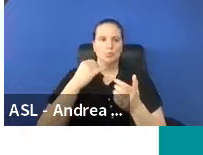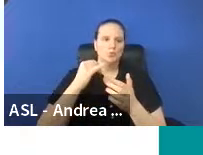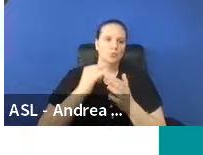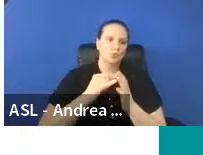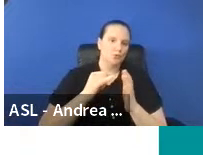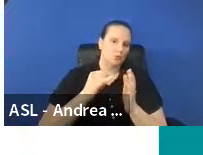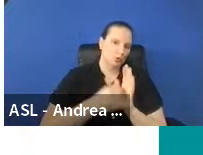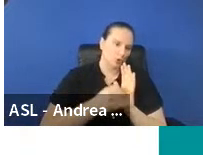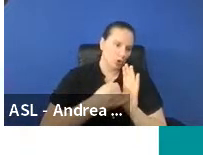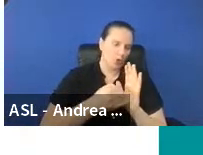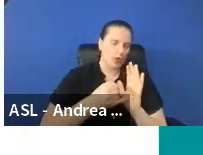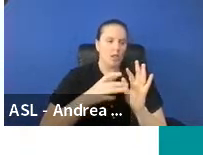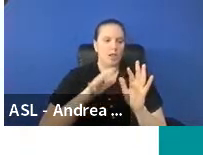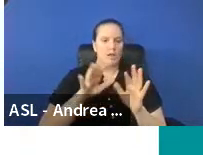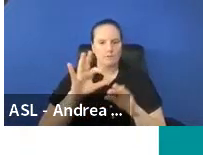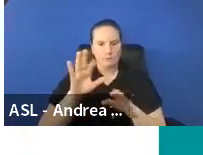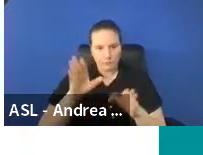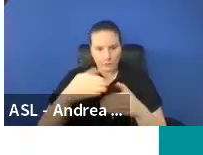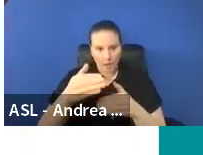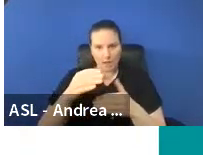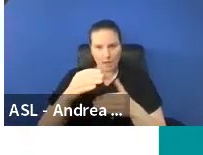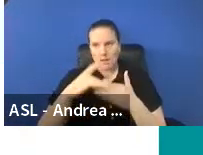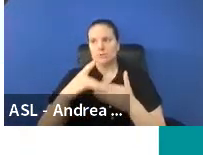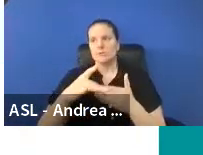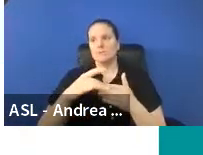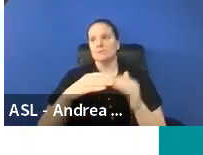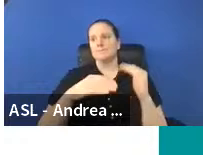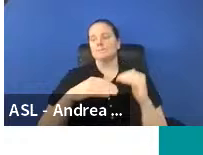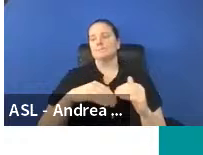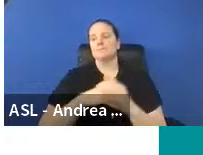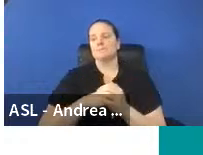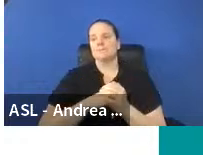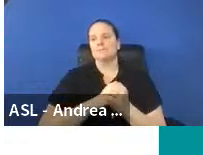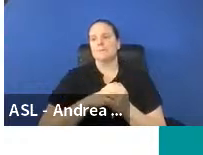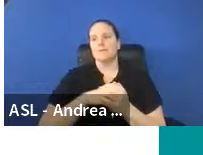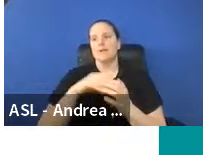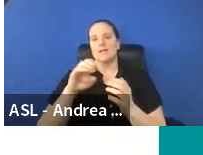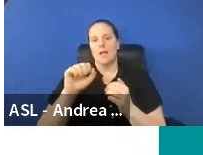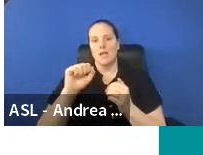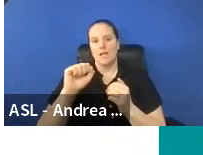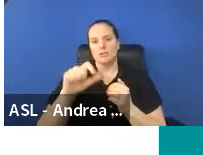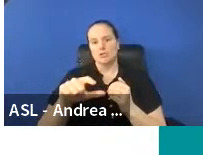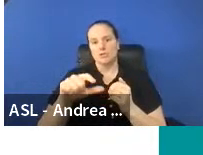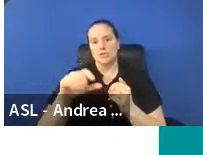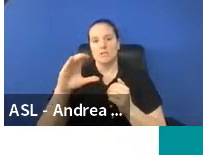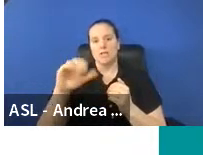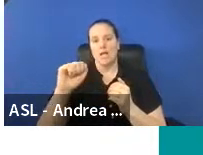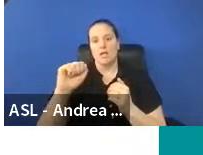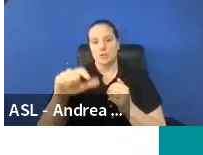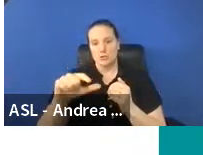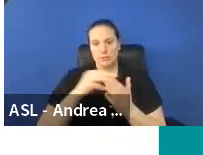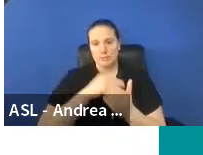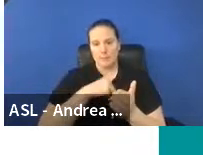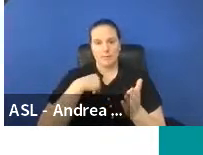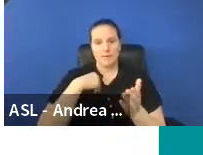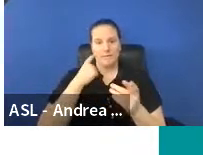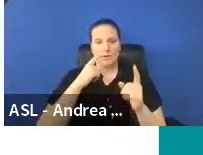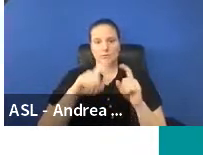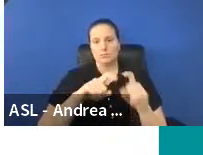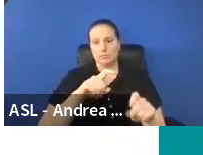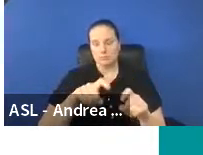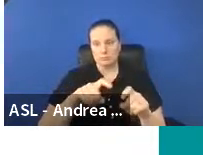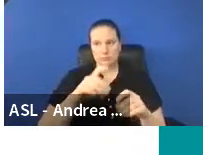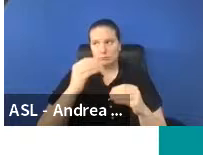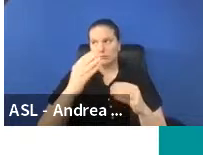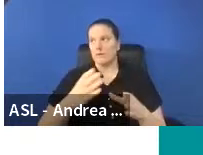leadership. We provided a specific link to our EAG and CAG members in order to analyze survey data from these advisory